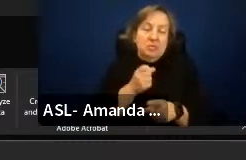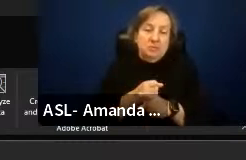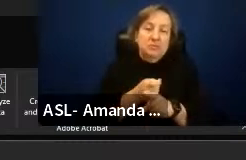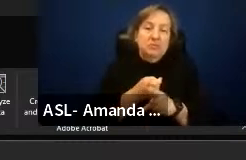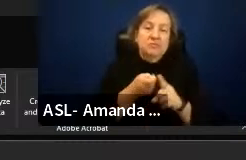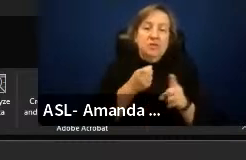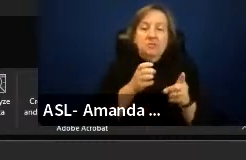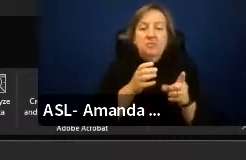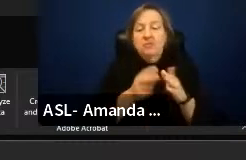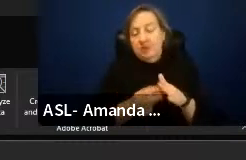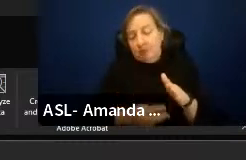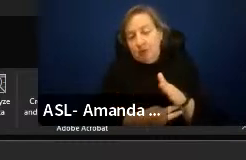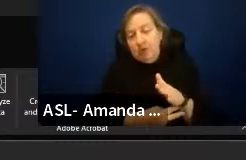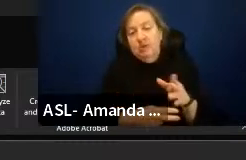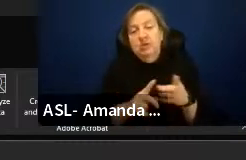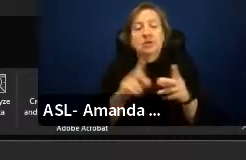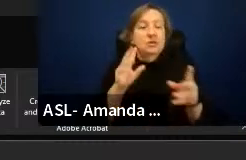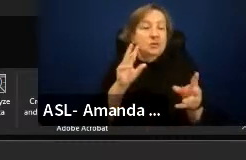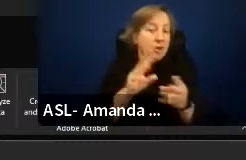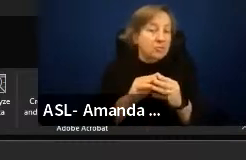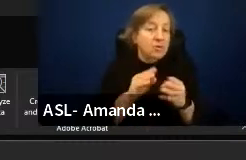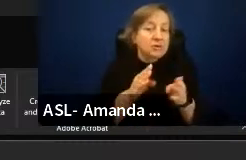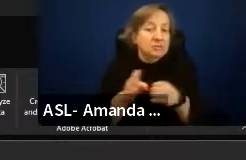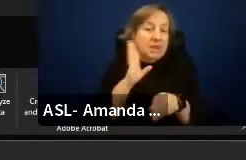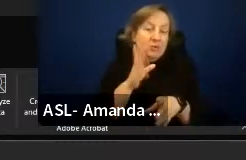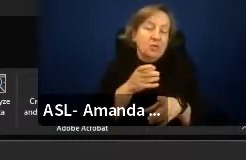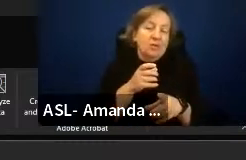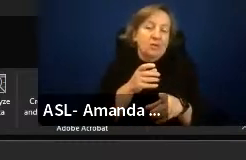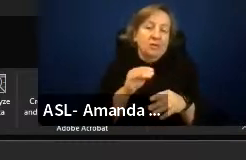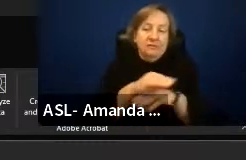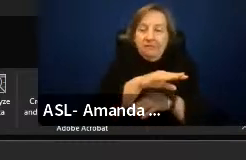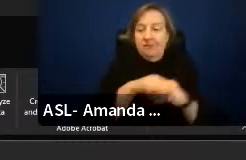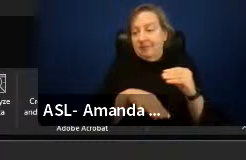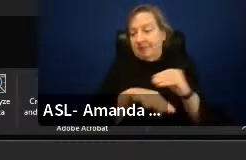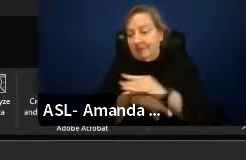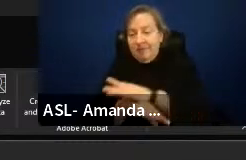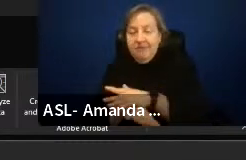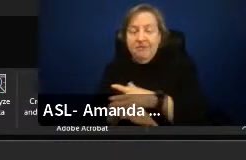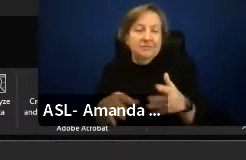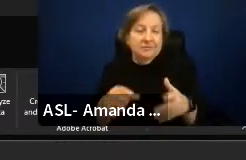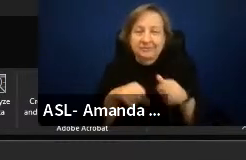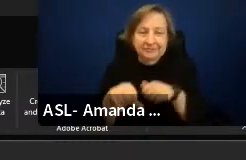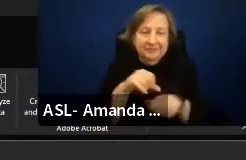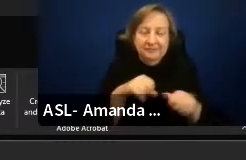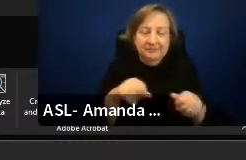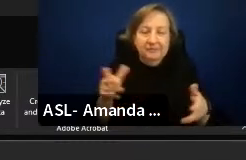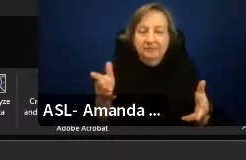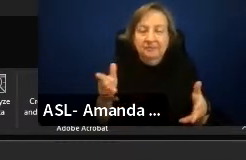and the comprehensive plan is going to impact the bridge. And so how